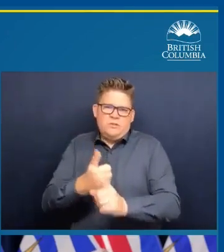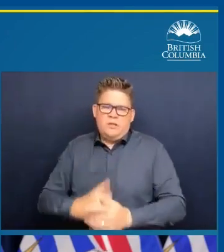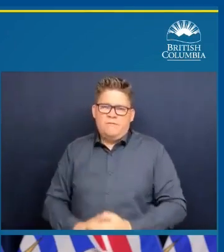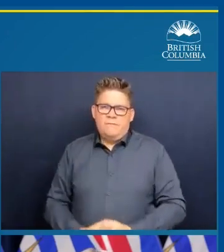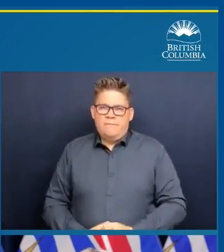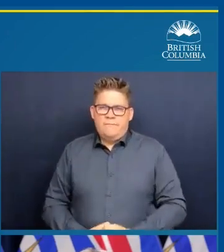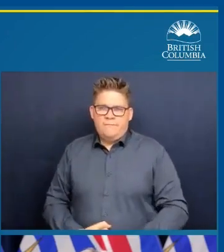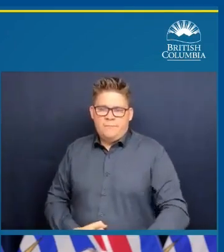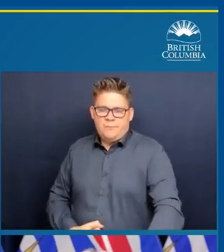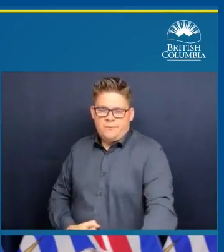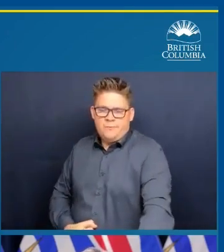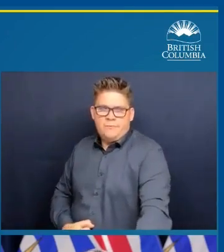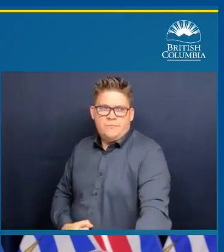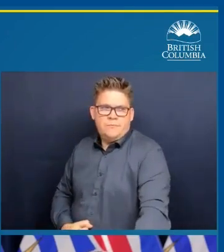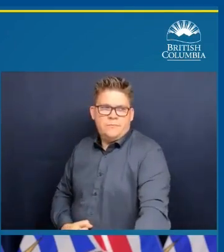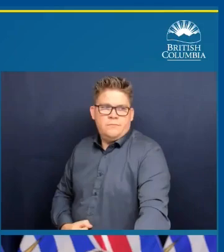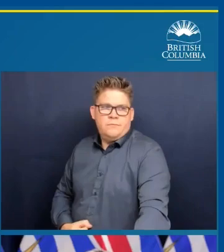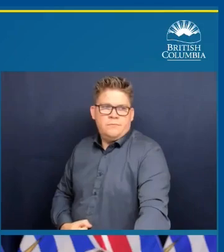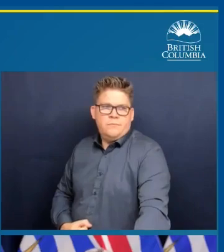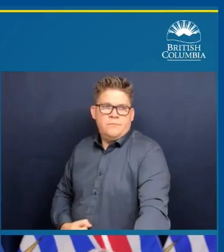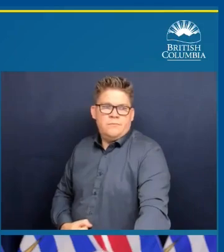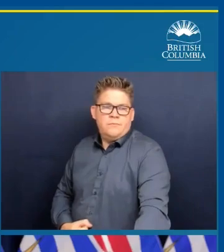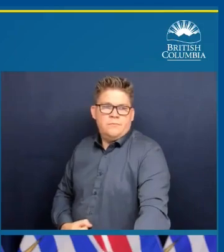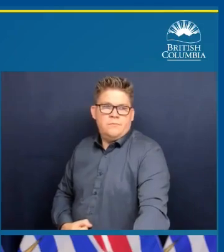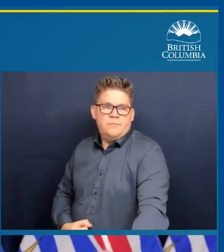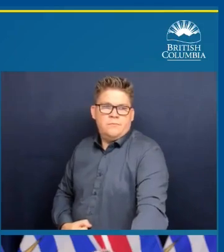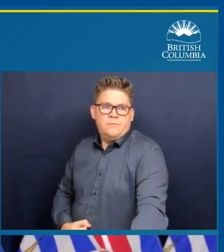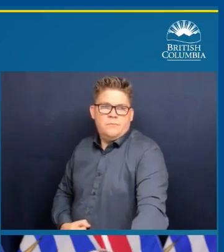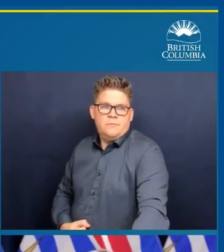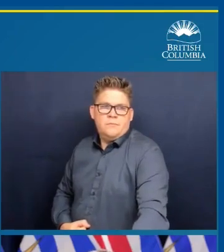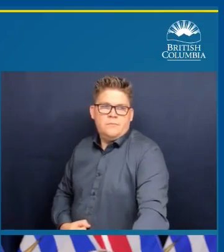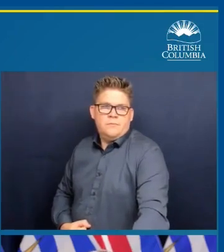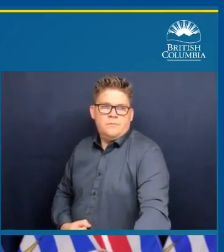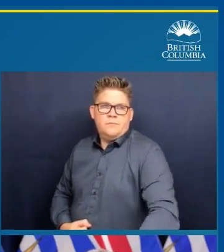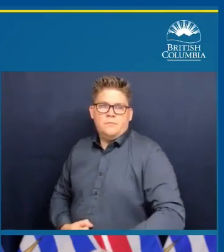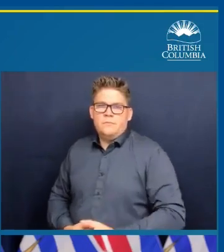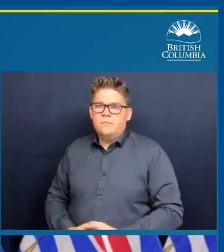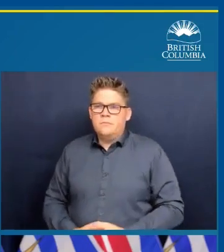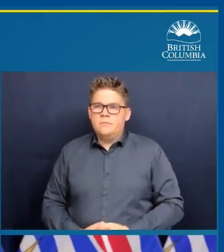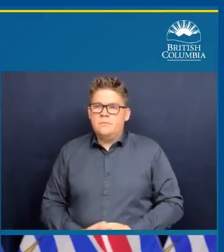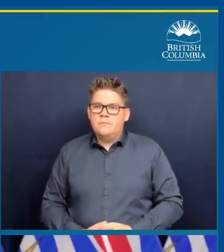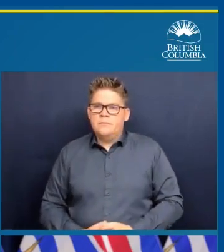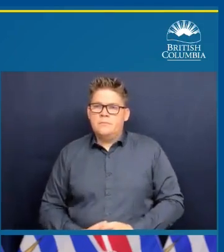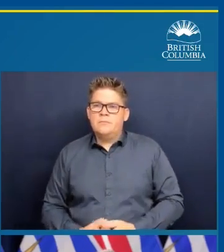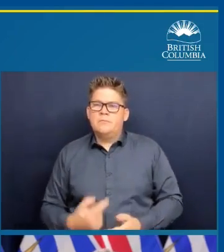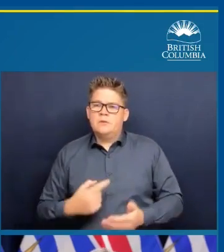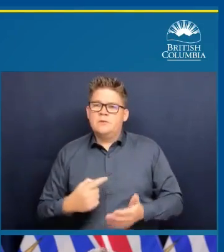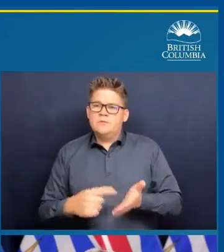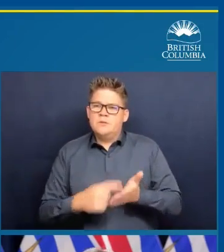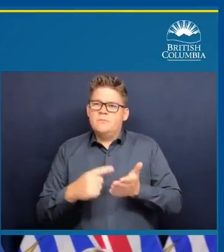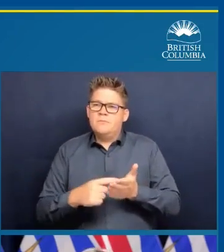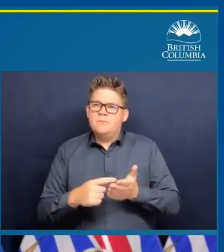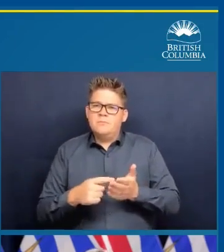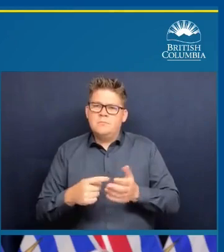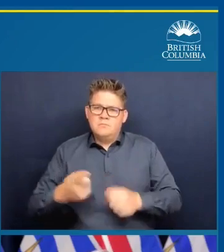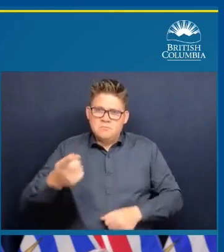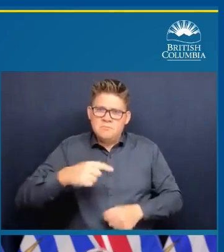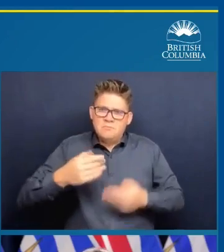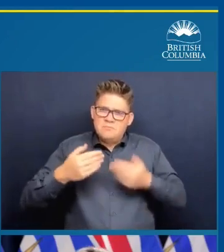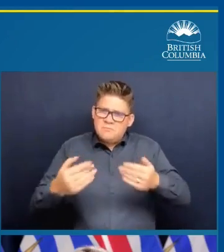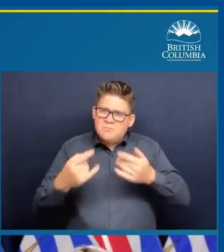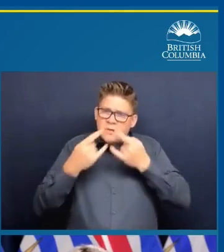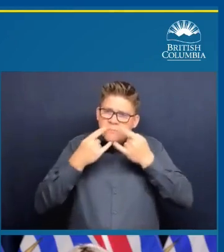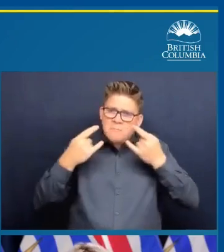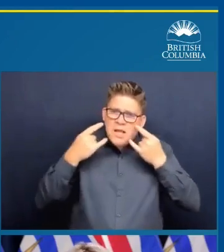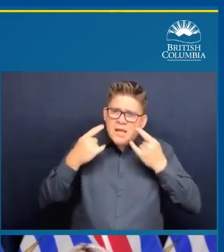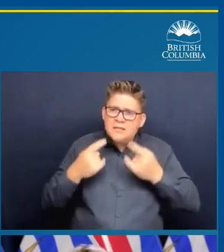if you have any symptoms at all, even mild symptoms, wear a mask when you're around others, even in the home. And one of the things that where